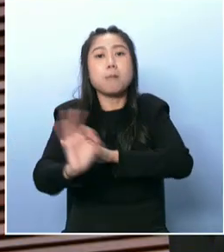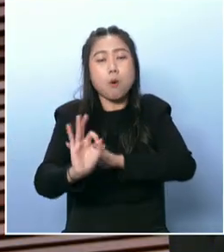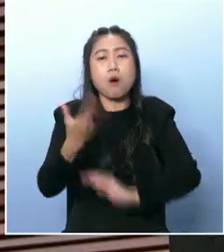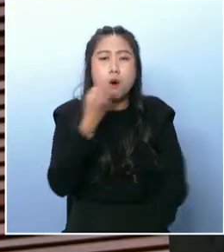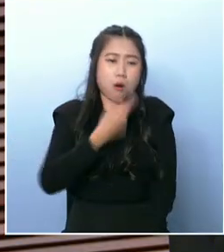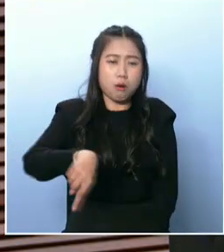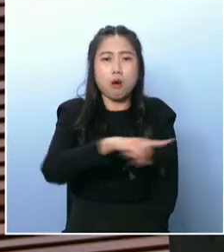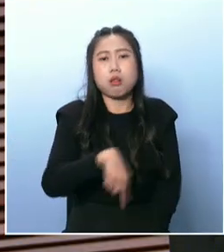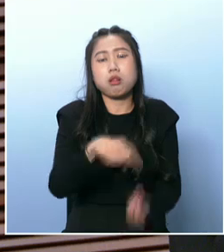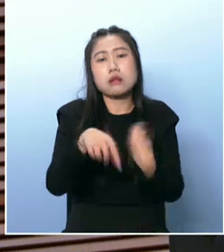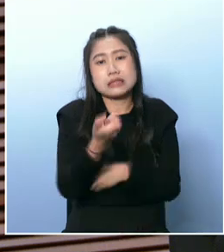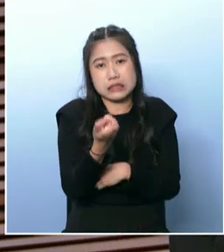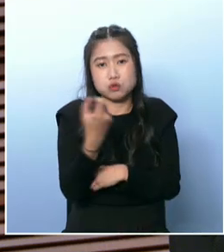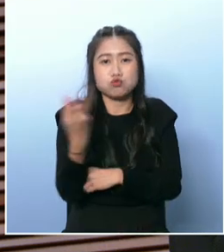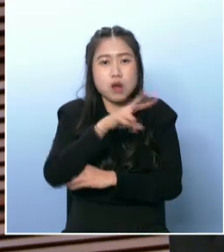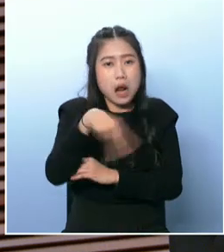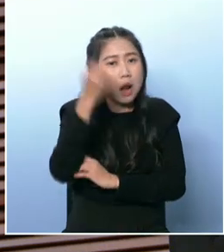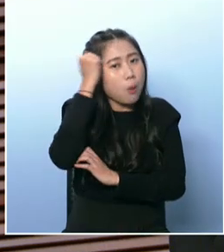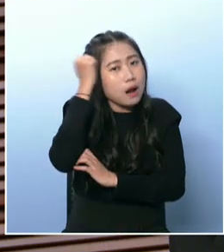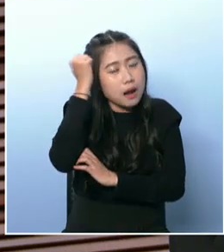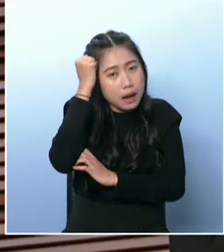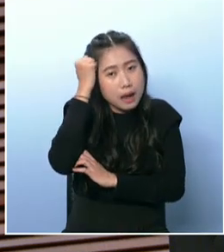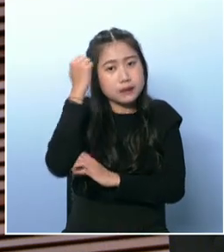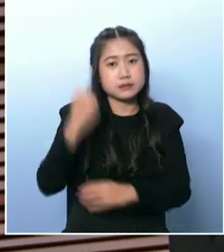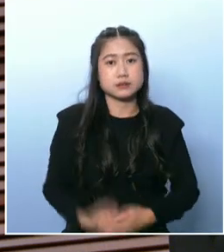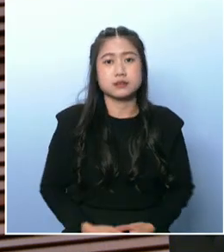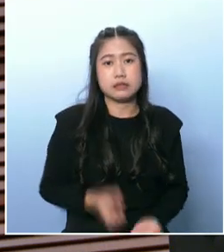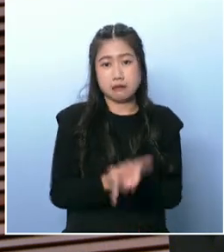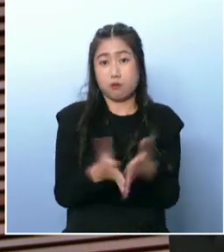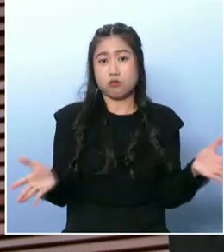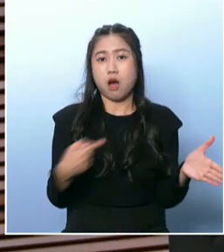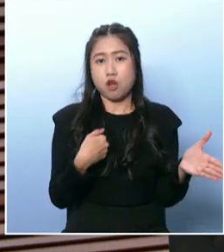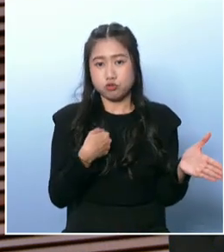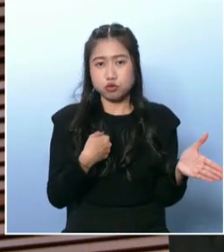UBWs, so it is not easy to identify such premises.